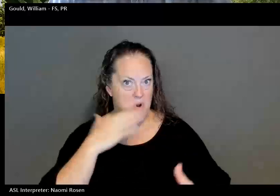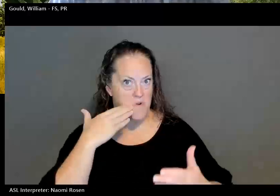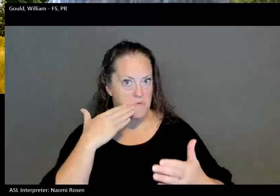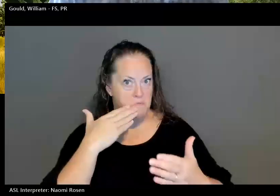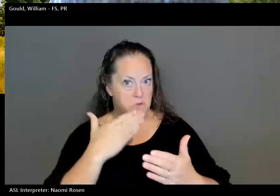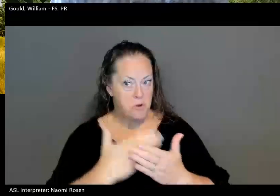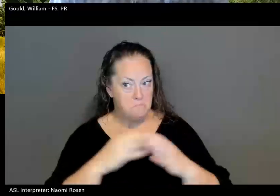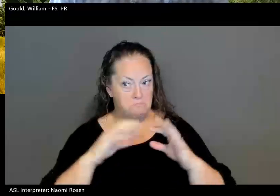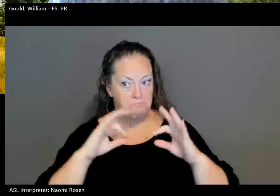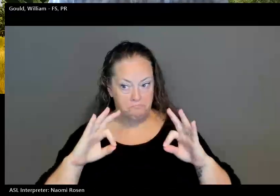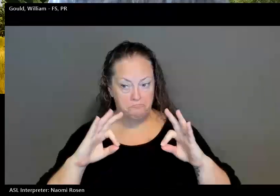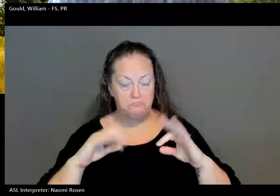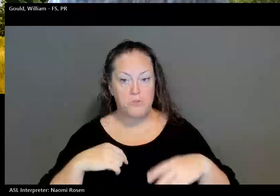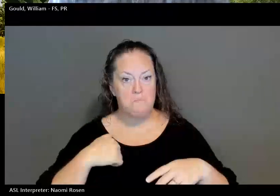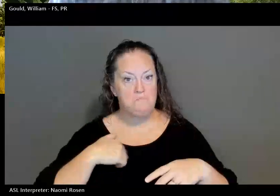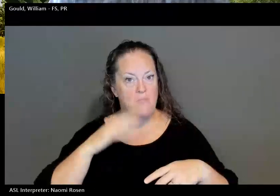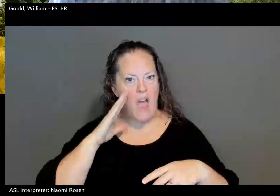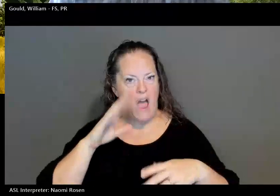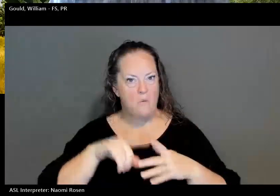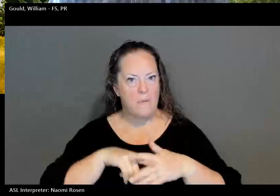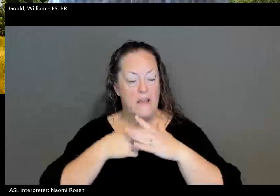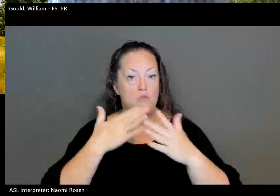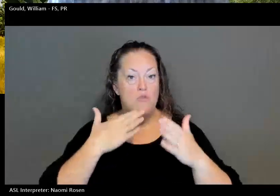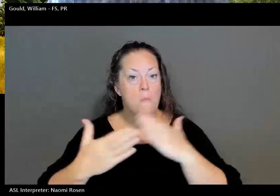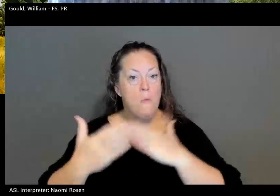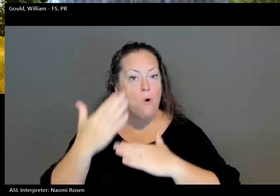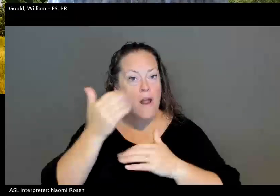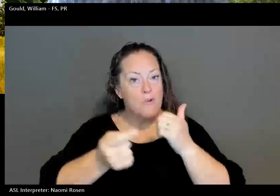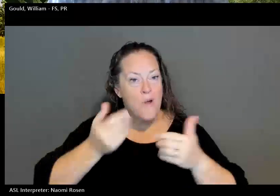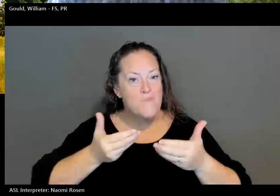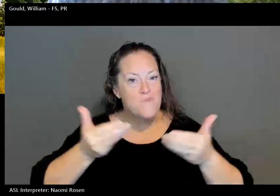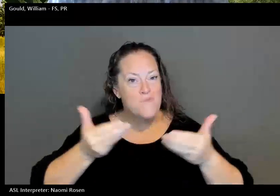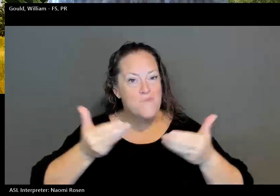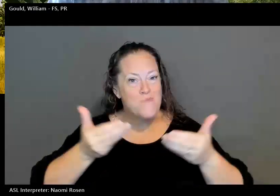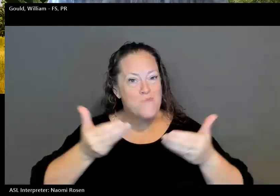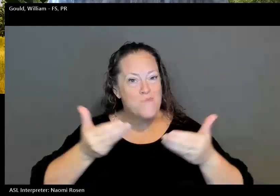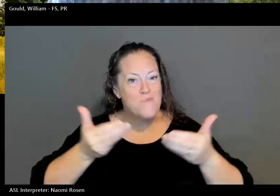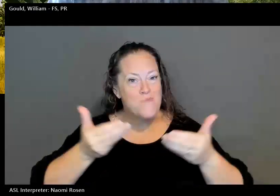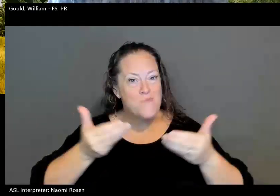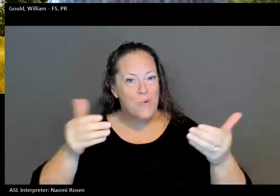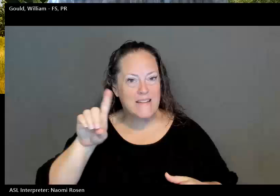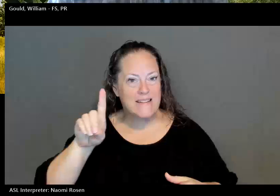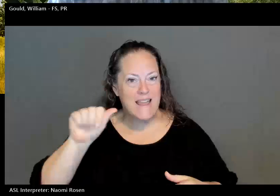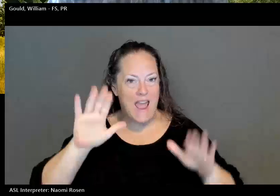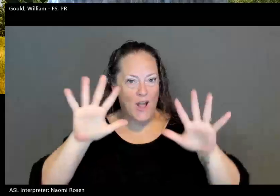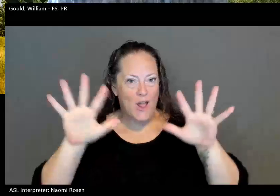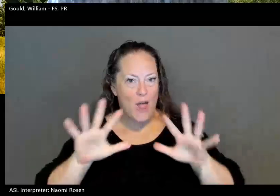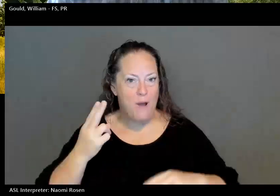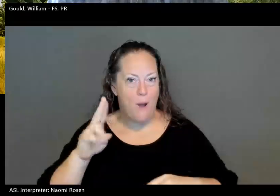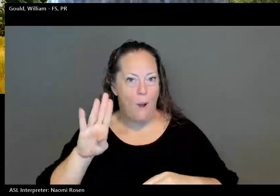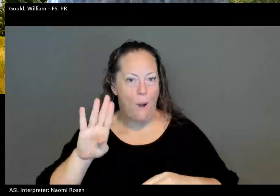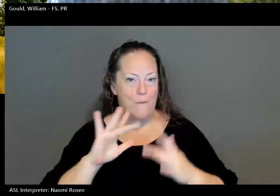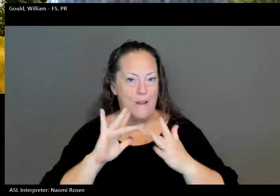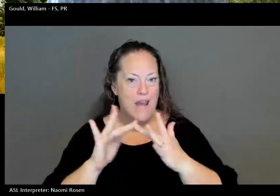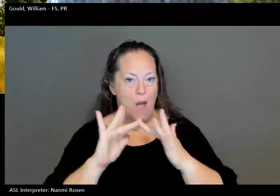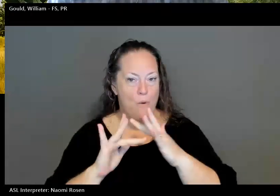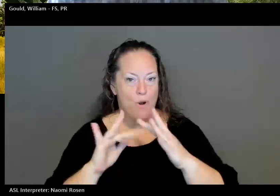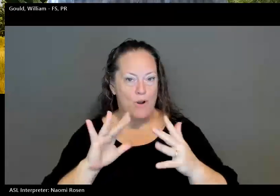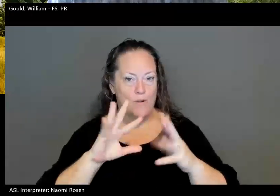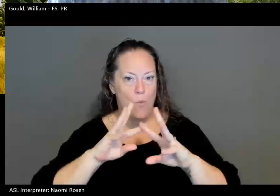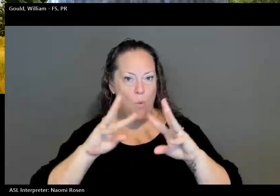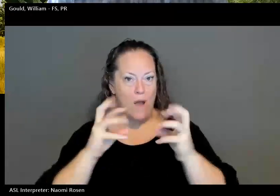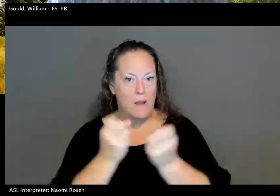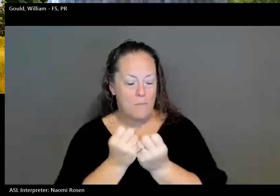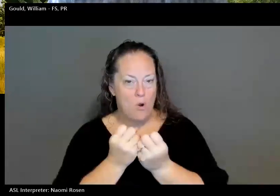Good morning, everyone, and welcome to U.S. Department of Agriculture's Climate Hub Network webinar on climate challenges